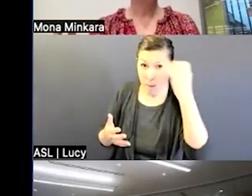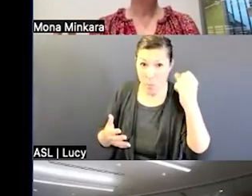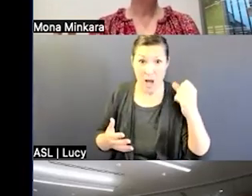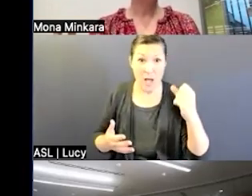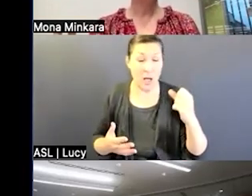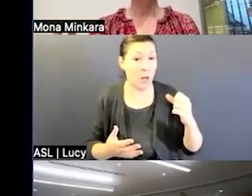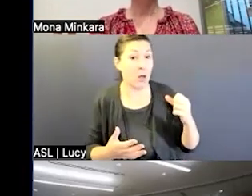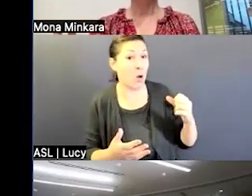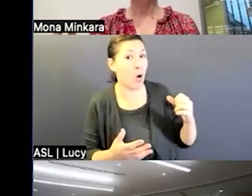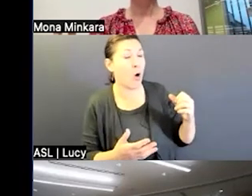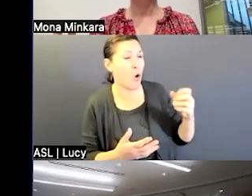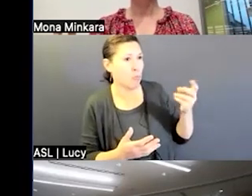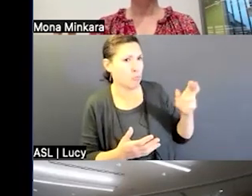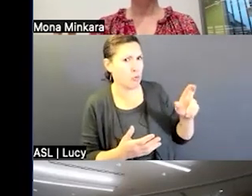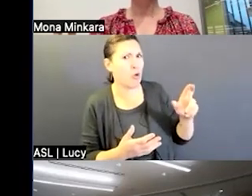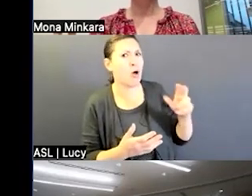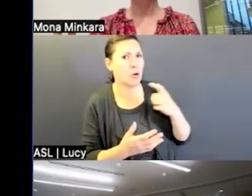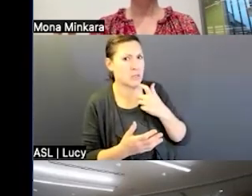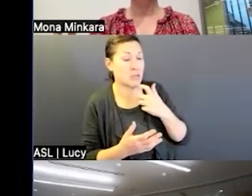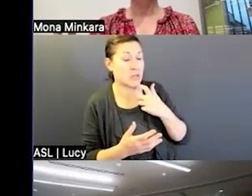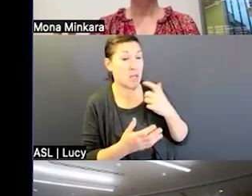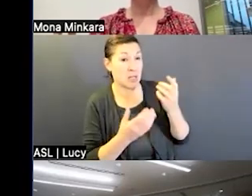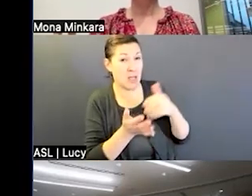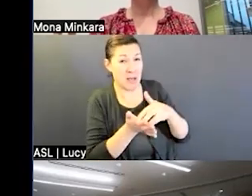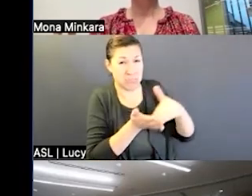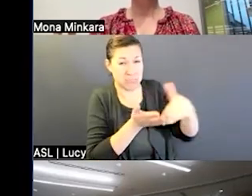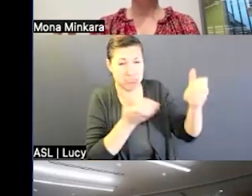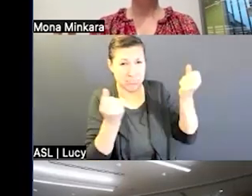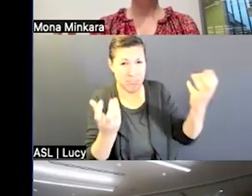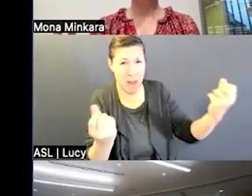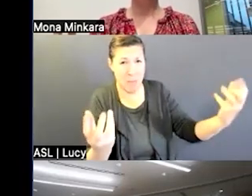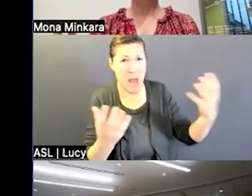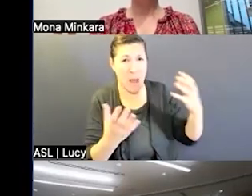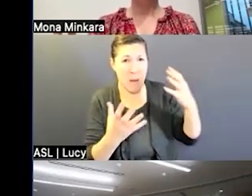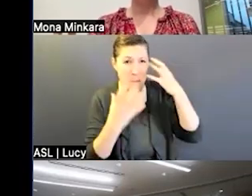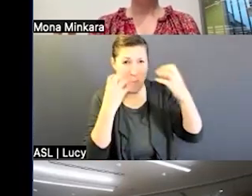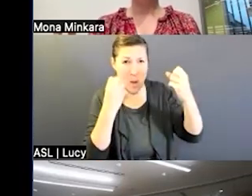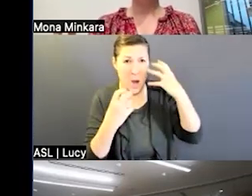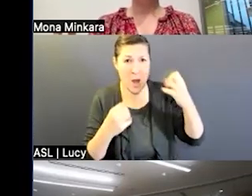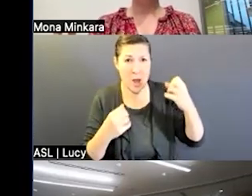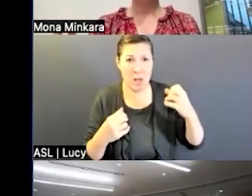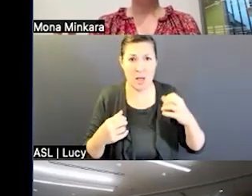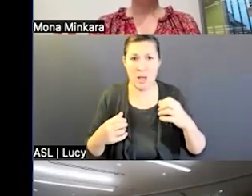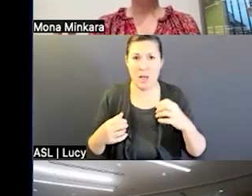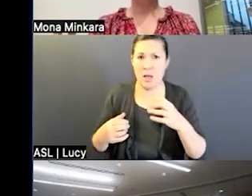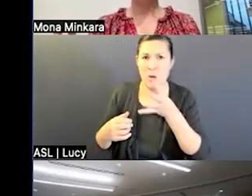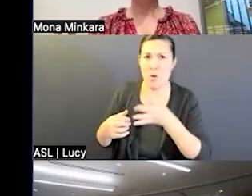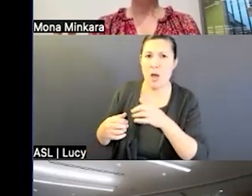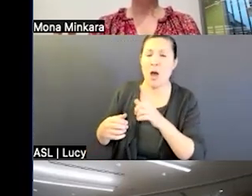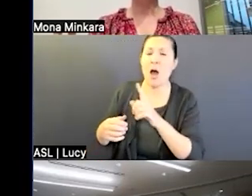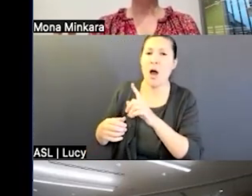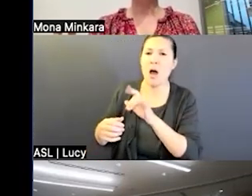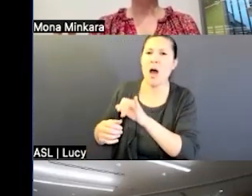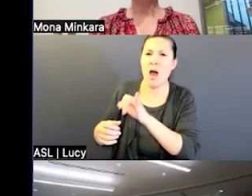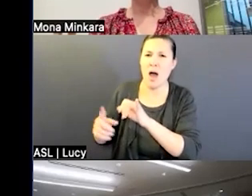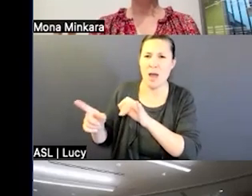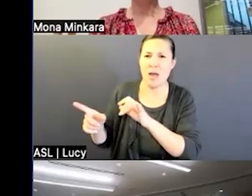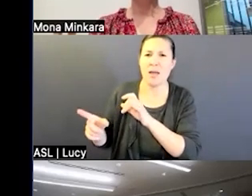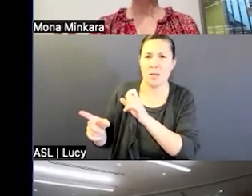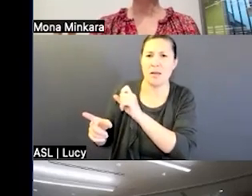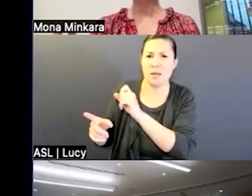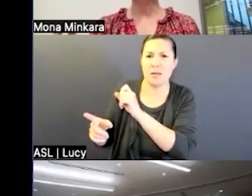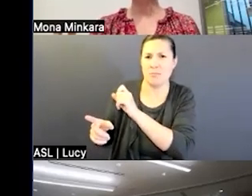no, you memorize your entire lectures. No, I understand, but like I feel like, but I can speak. No, it's a good